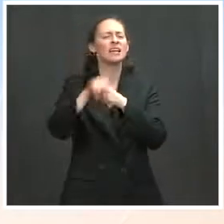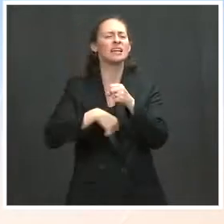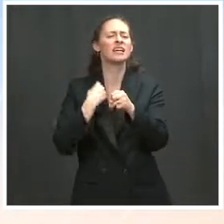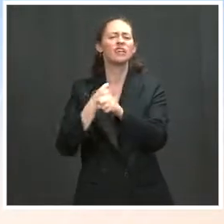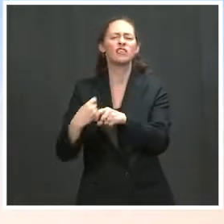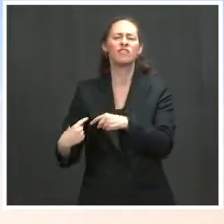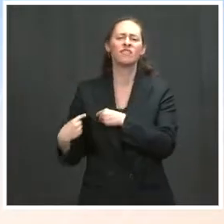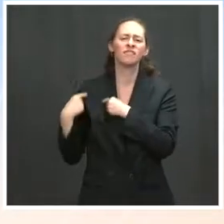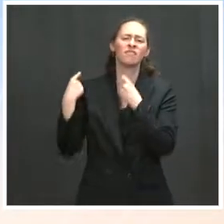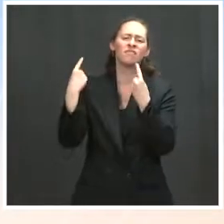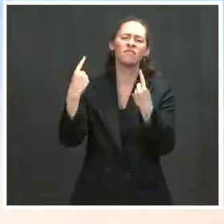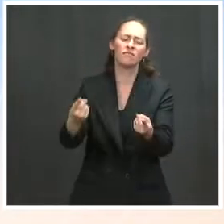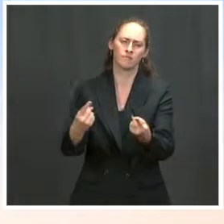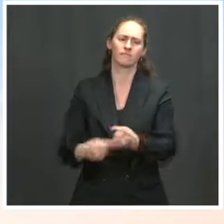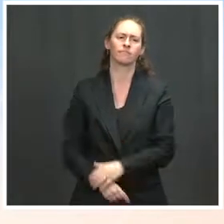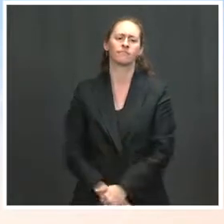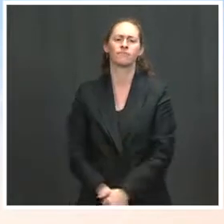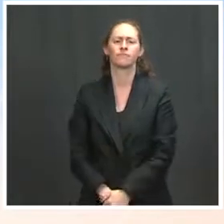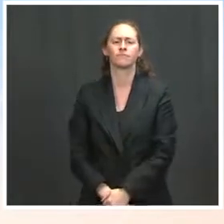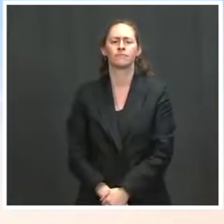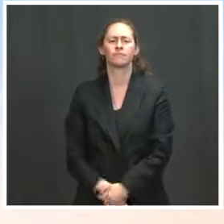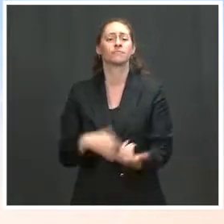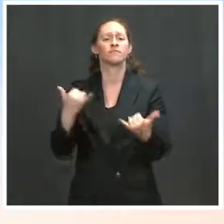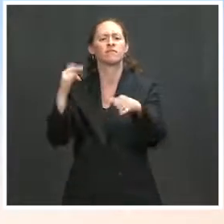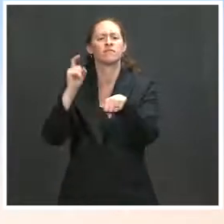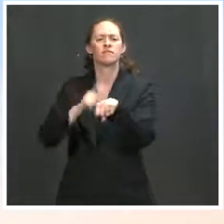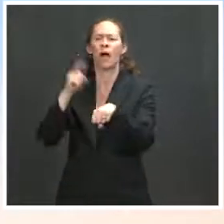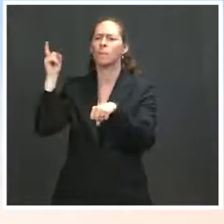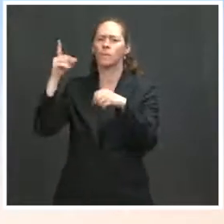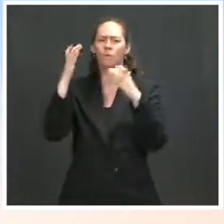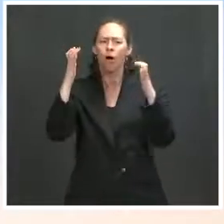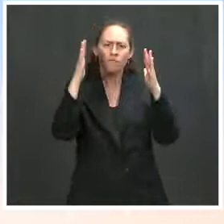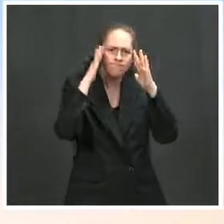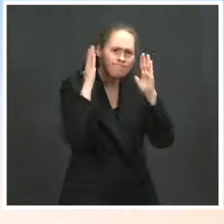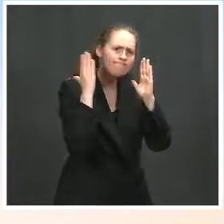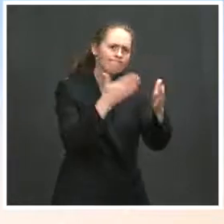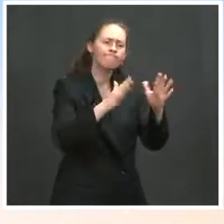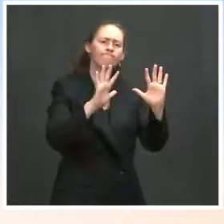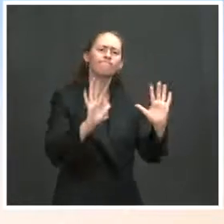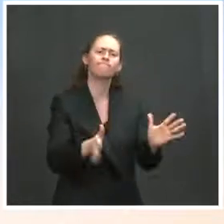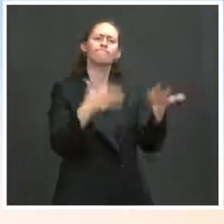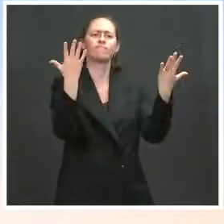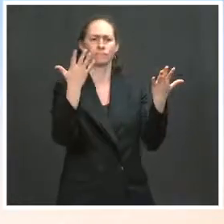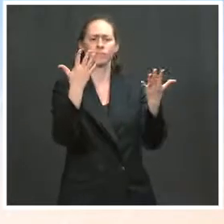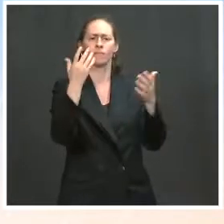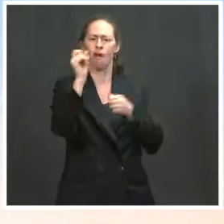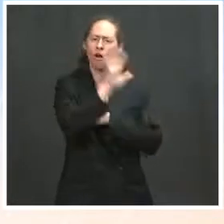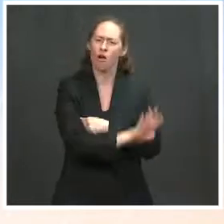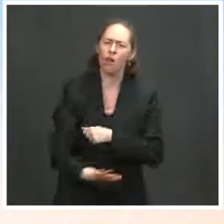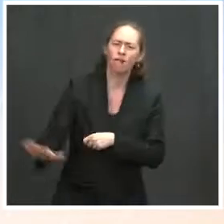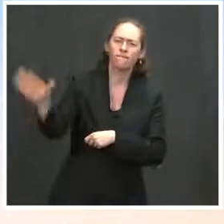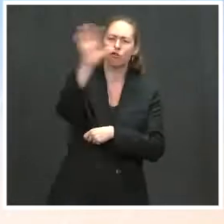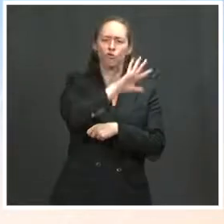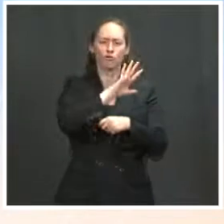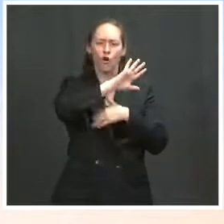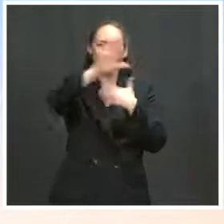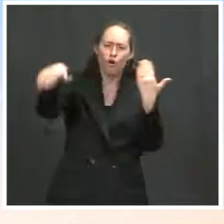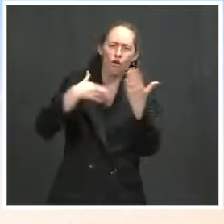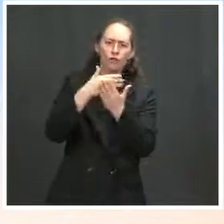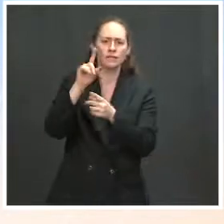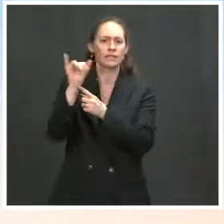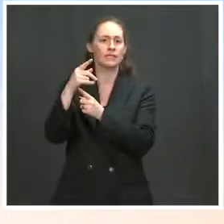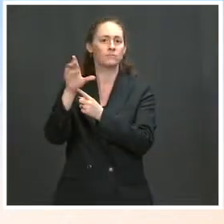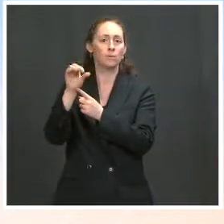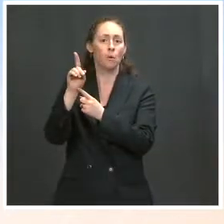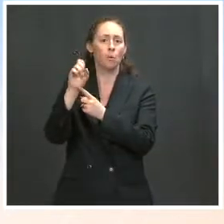every zip code. So today, the administration is releasing 2 new fact sheets highlighting some of the key housing elements of the American